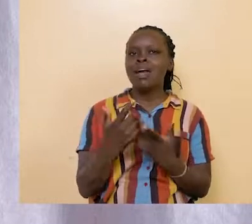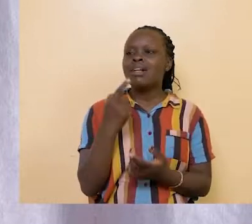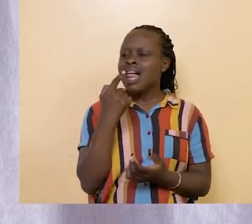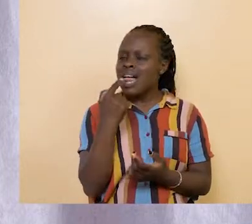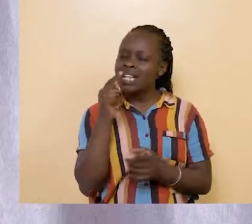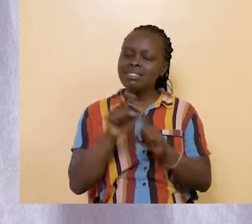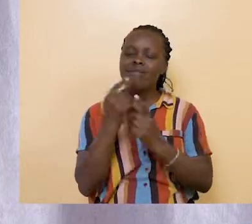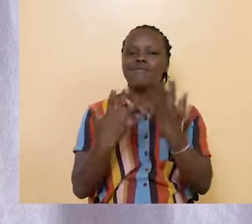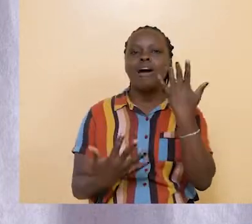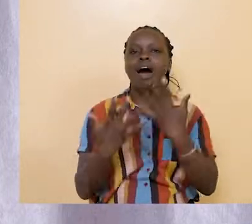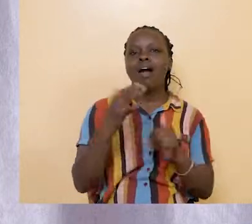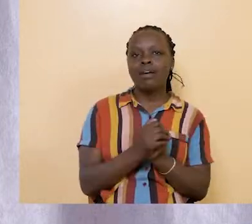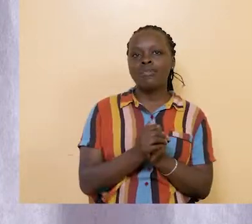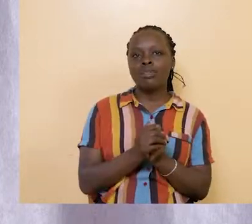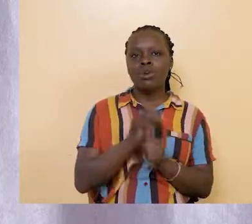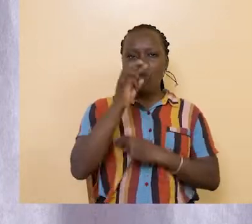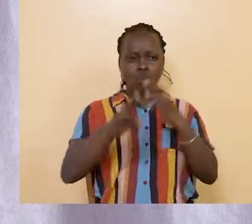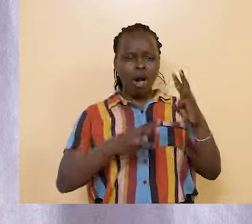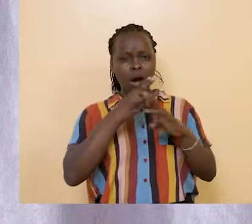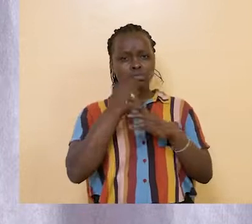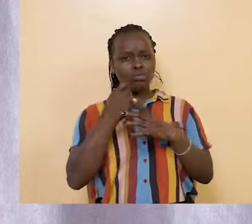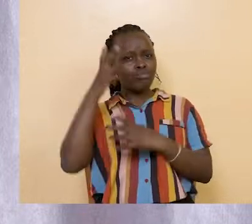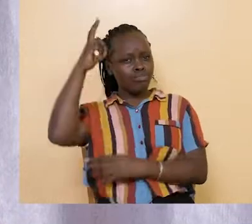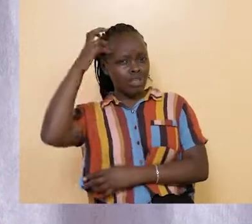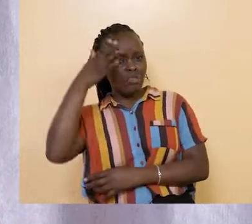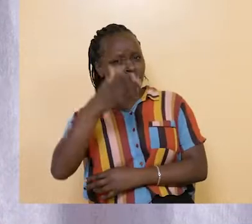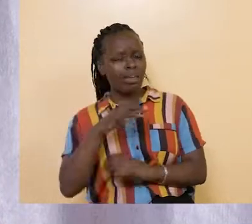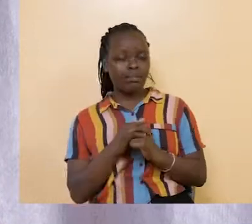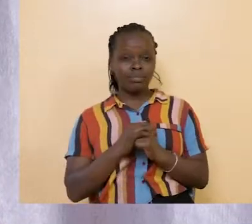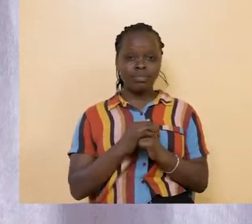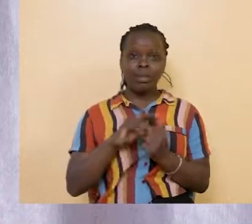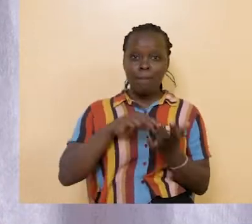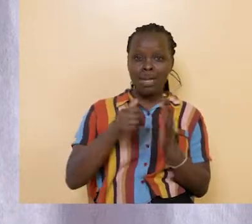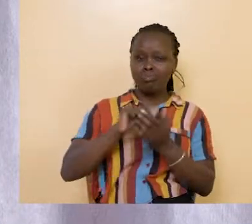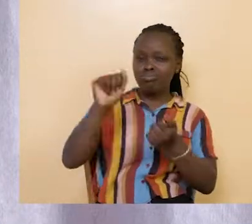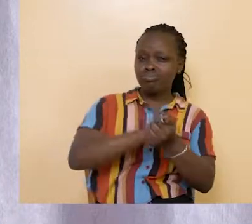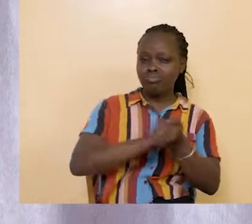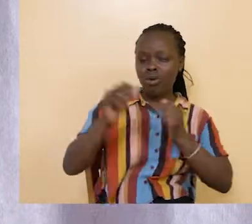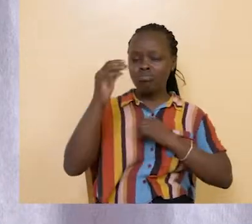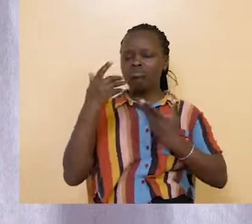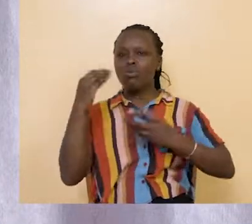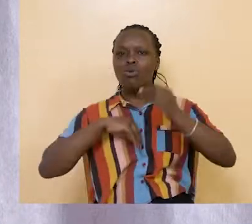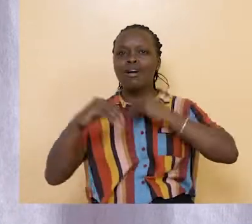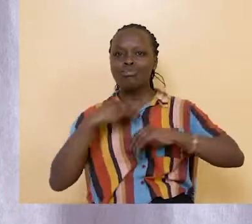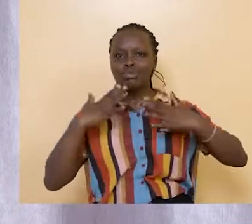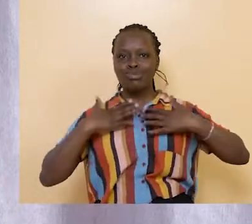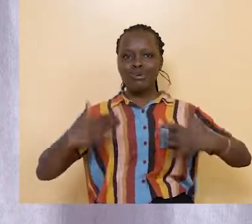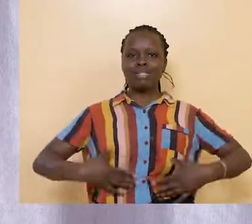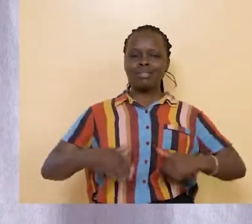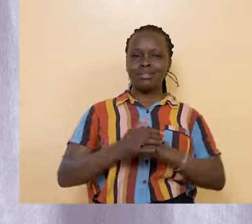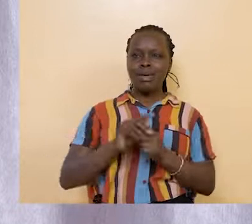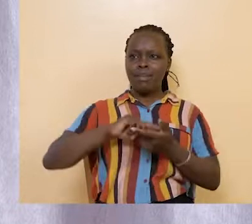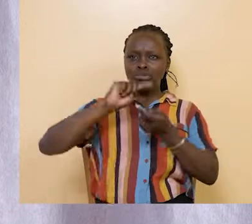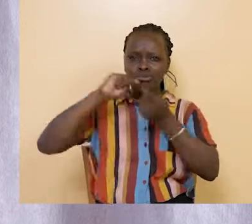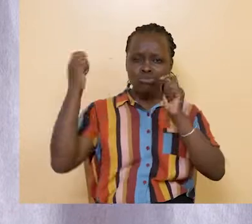fire, a world of evil among the parts of the body. It corrupts the whole body and sets the whole course